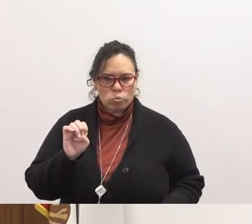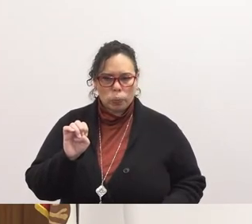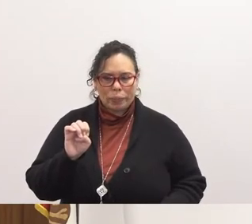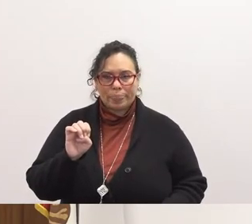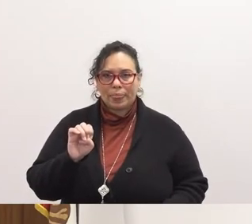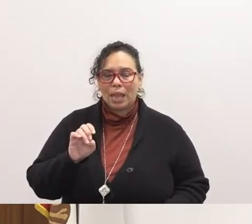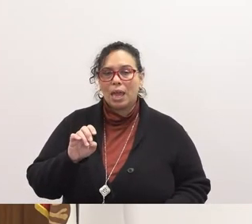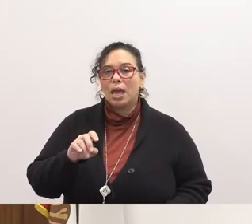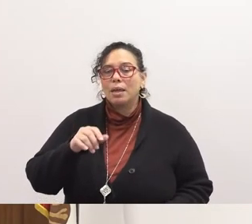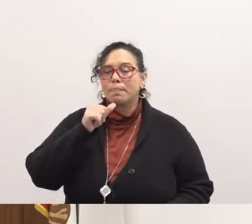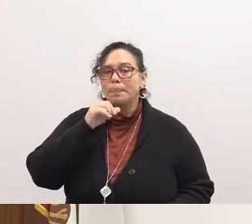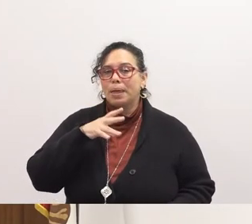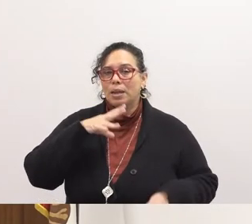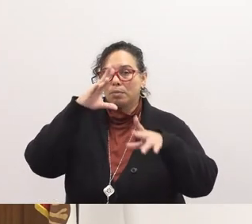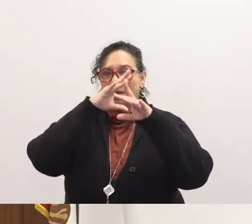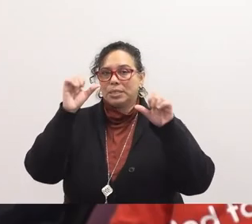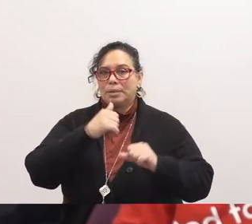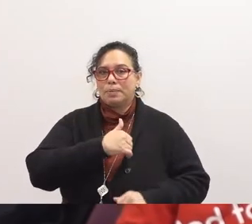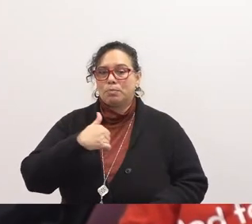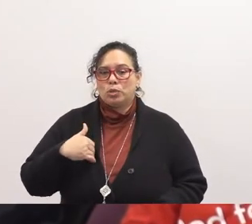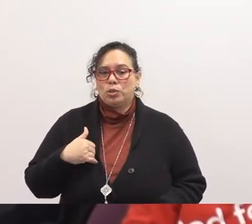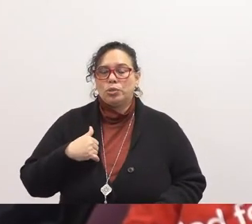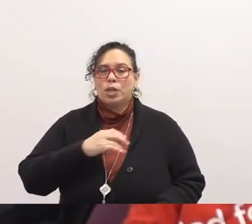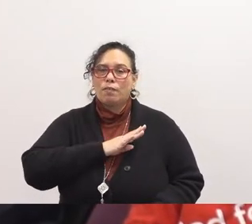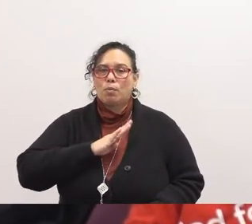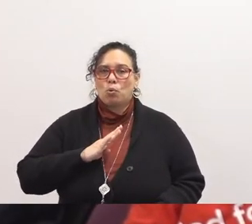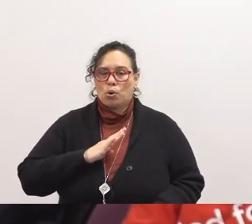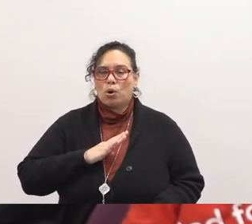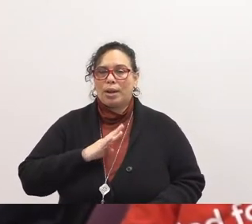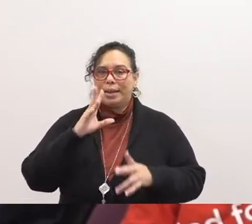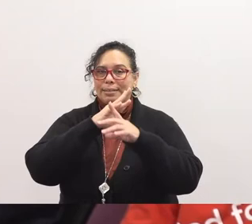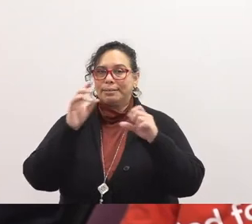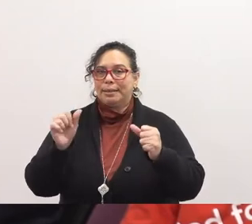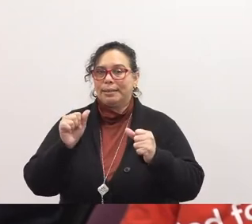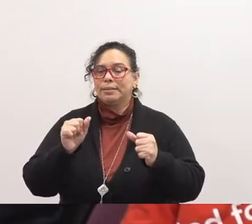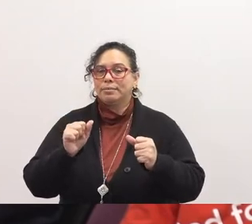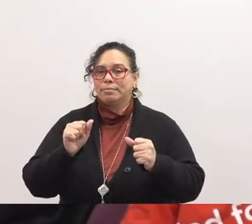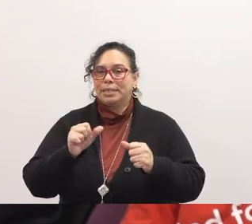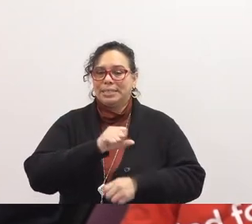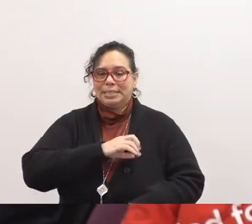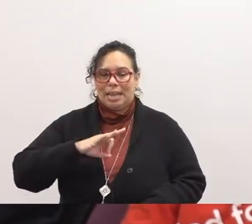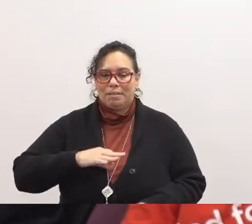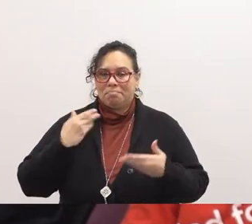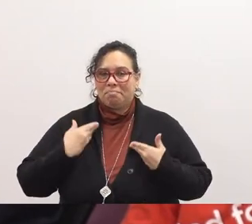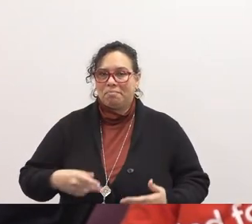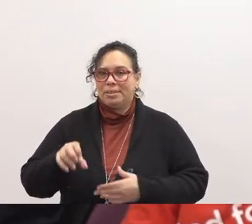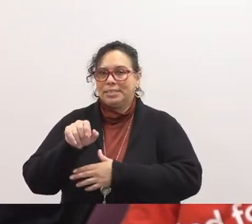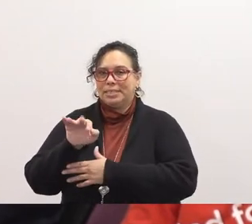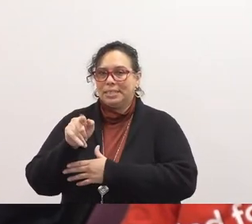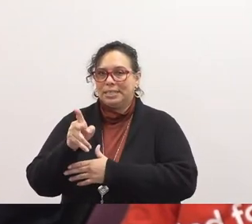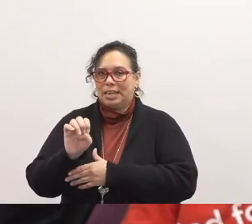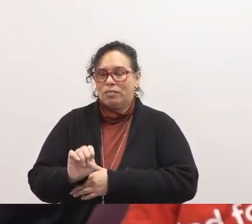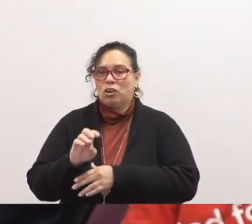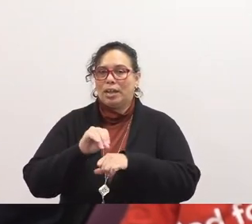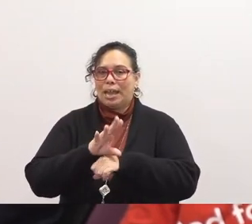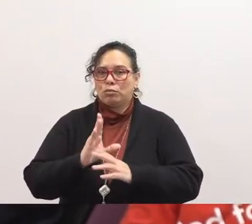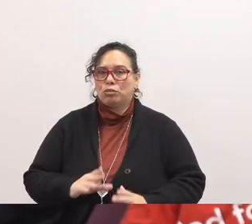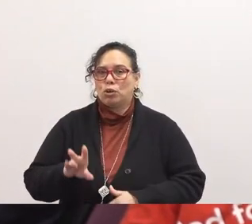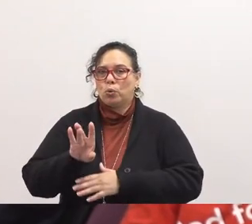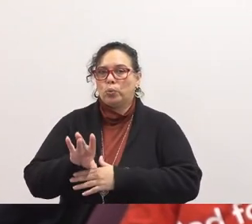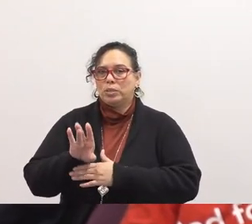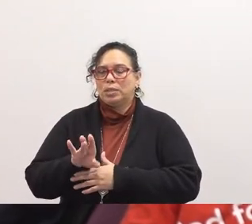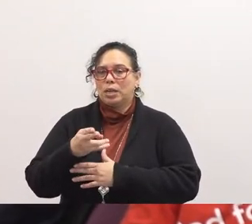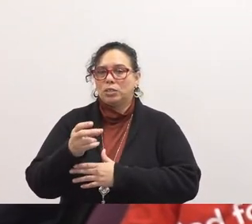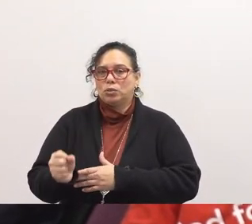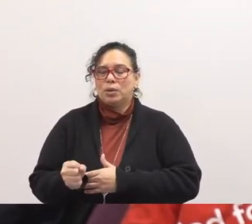Madam President, members of the board, and executive staff, I am Stephanie Balvato, counselor at Wilson High School in the medicine